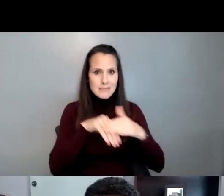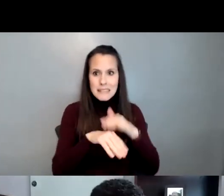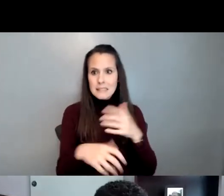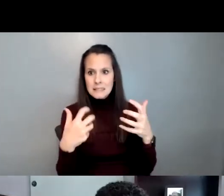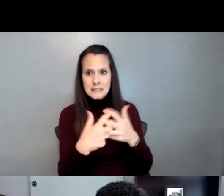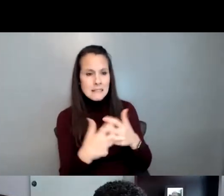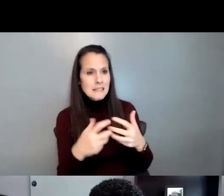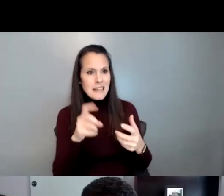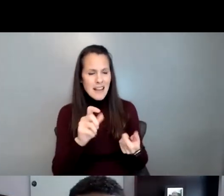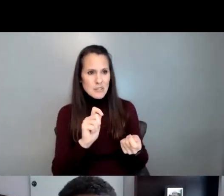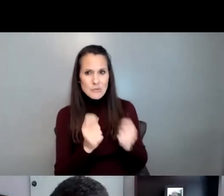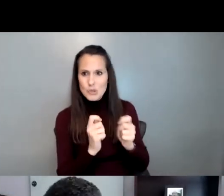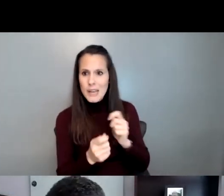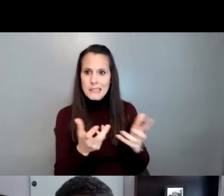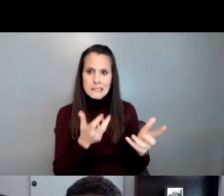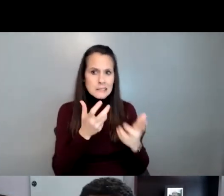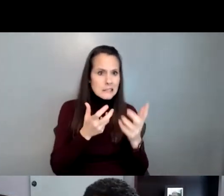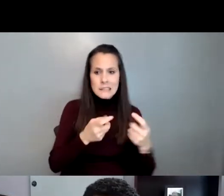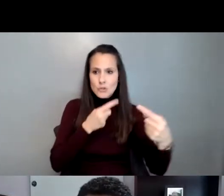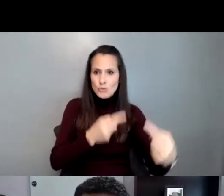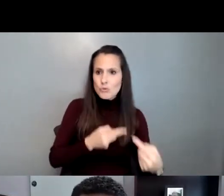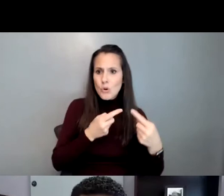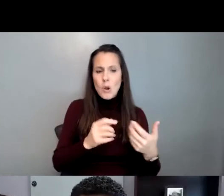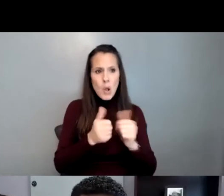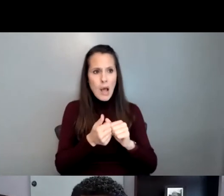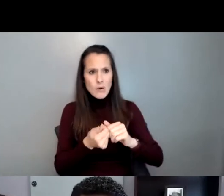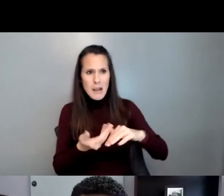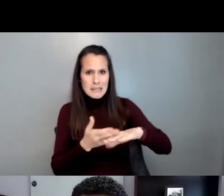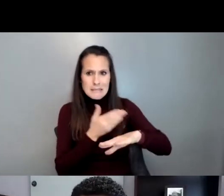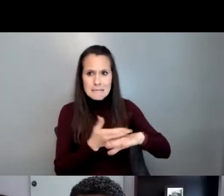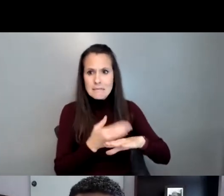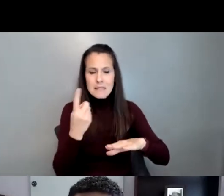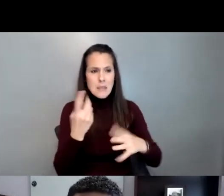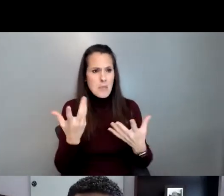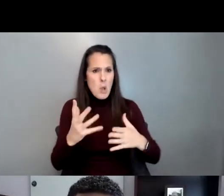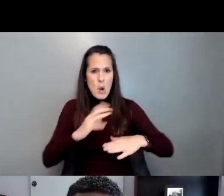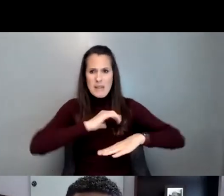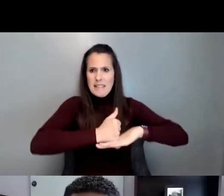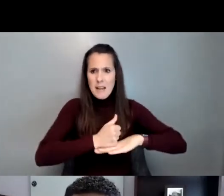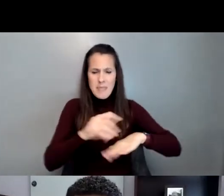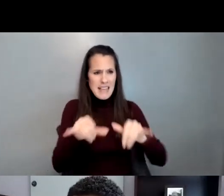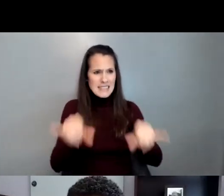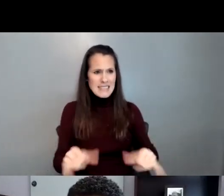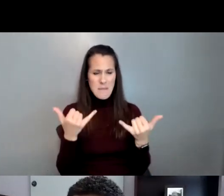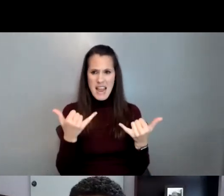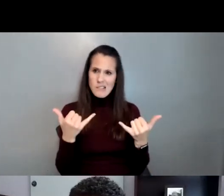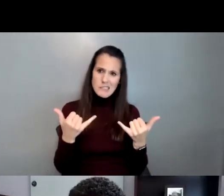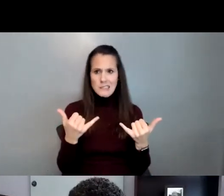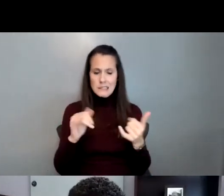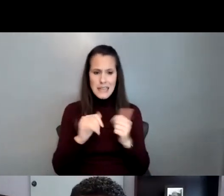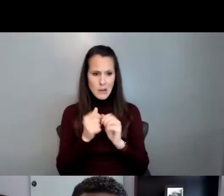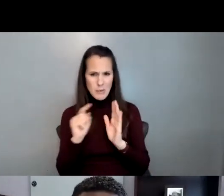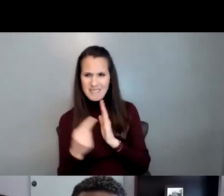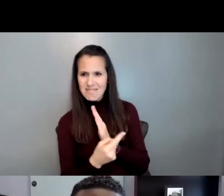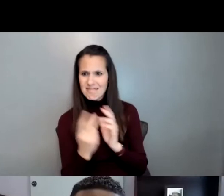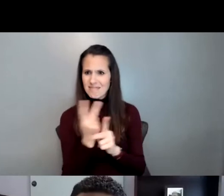having to make a modification or an adjustment or a renovation to an already established systemic structure, because we did not think